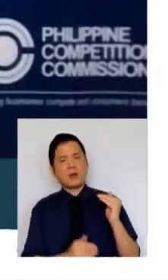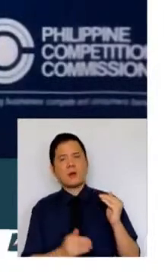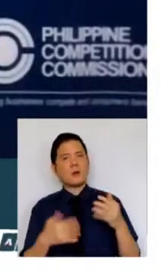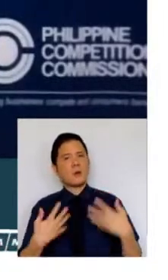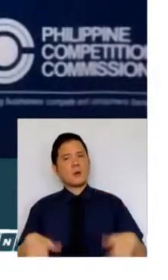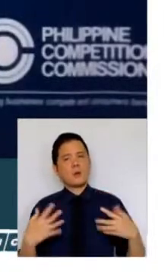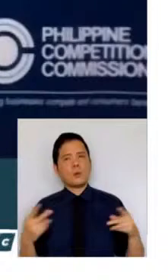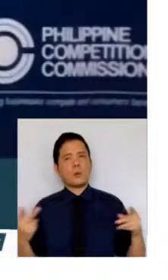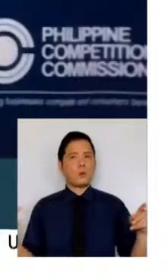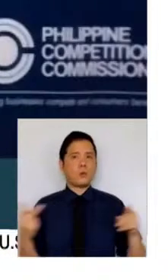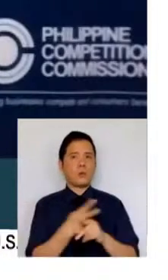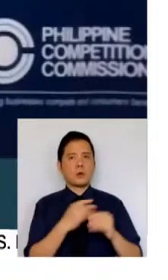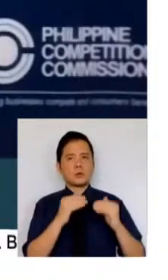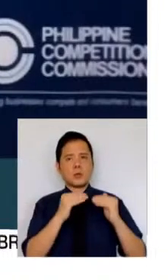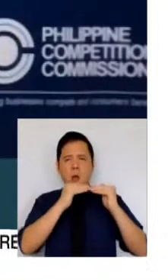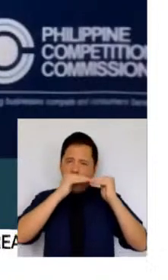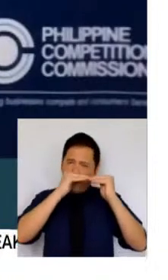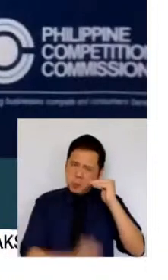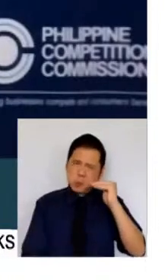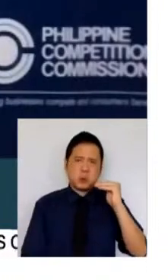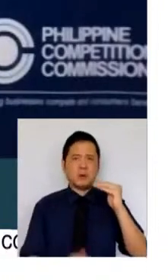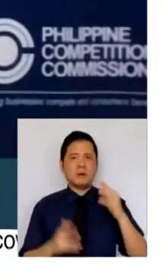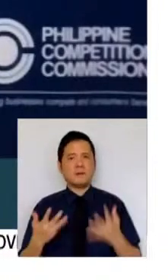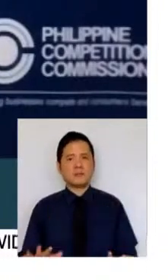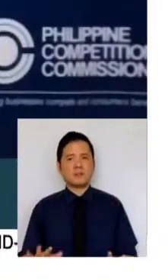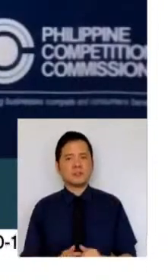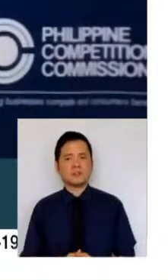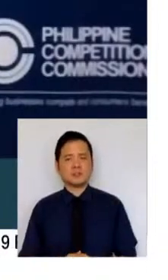exacerbated because